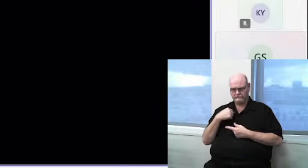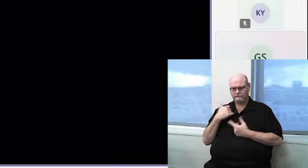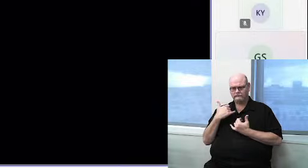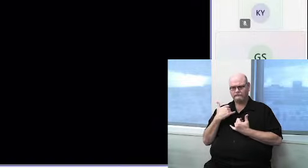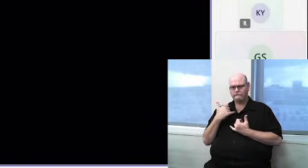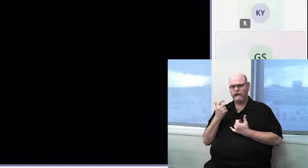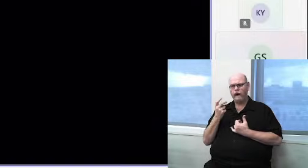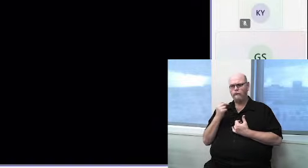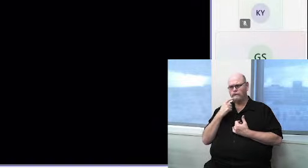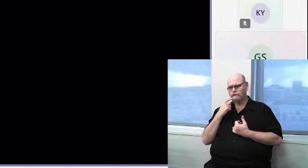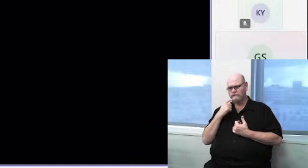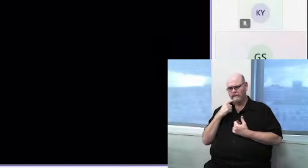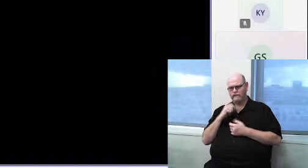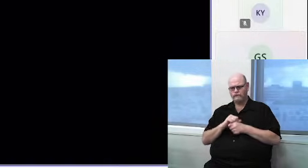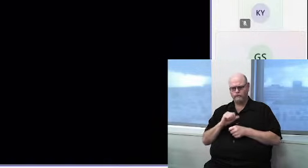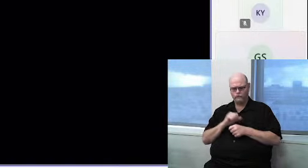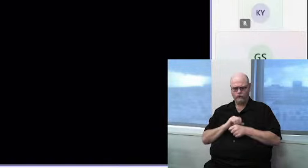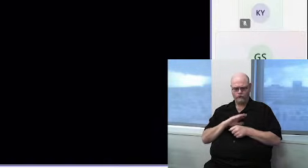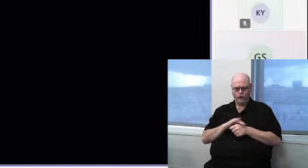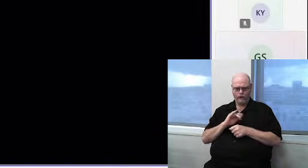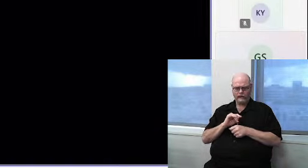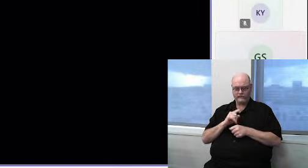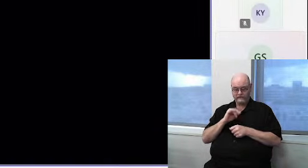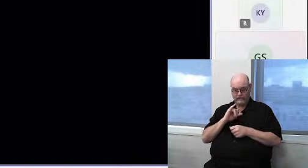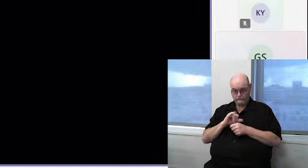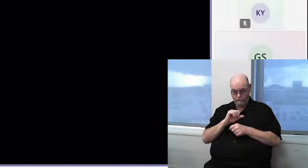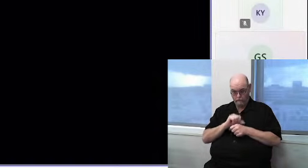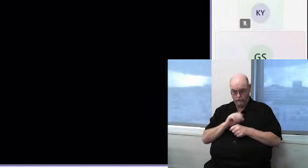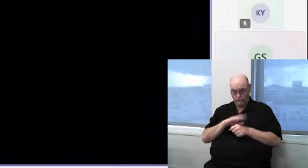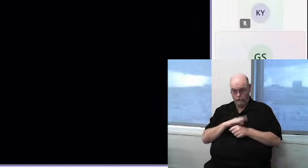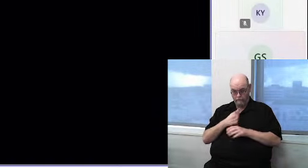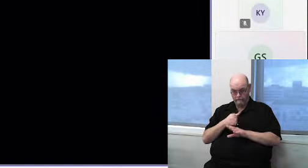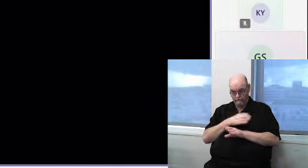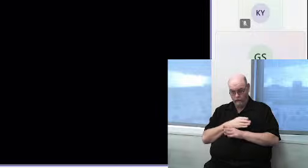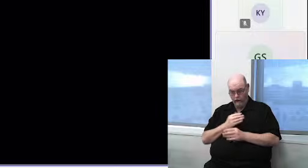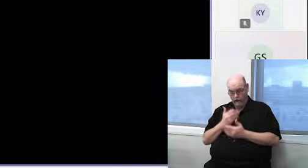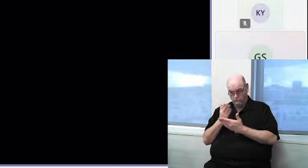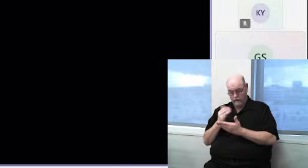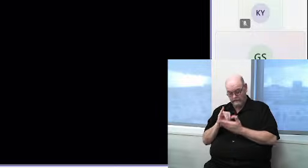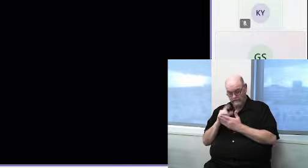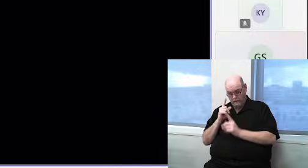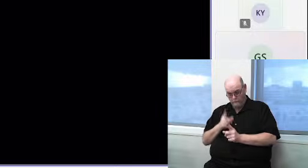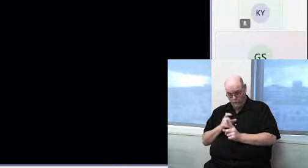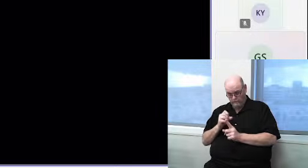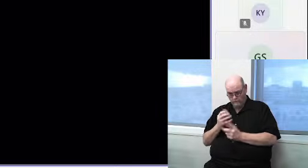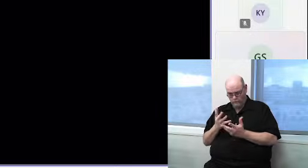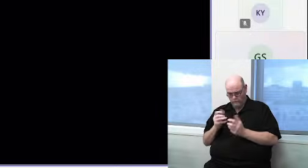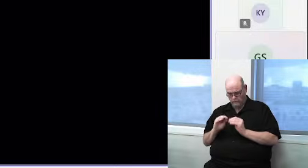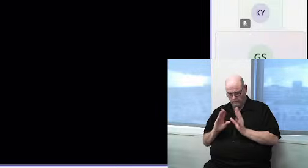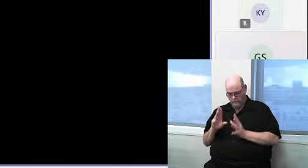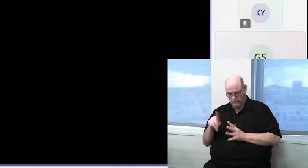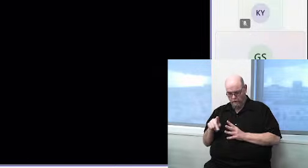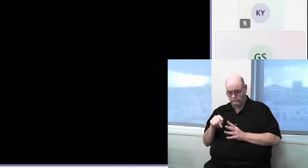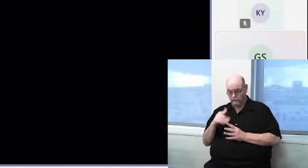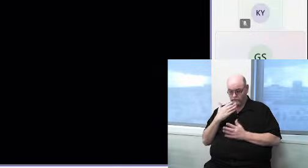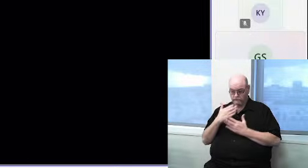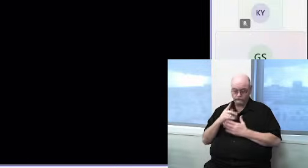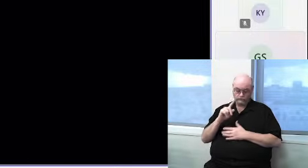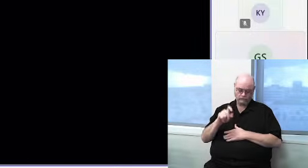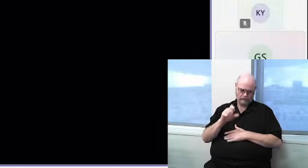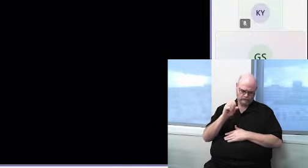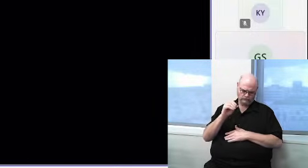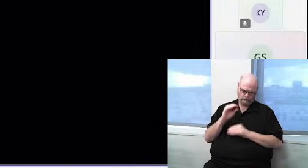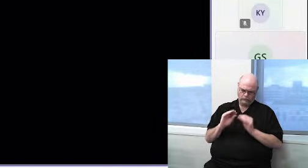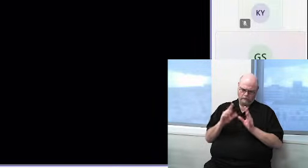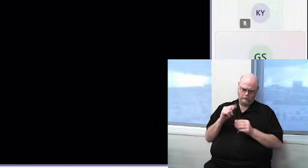raised it, and or whether when you said you're working on it, it was something you've been working on before I raised the point. Oh, So that's what he wants to clear So up. no,